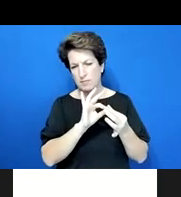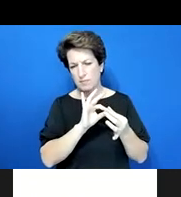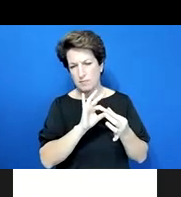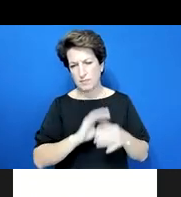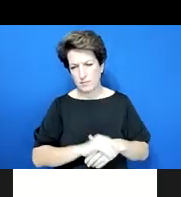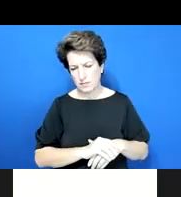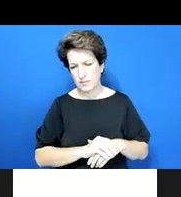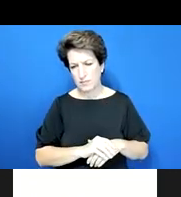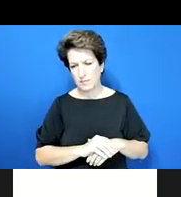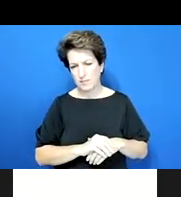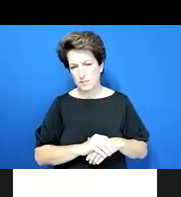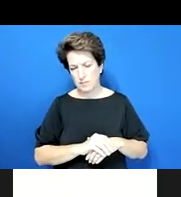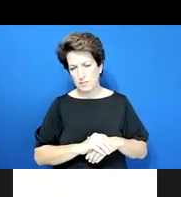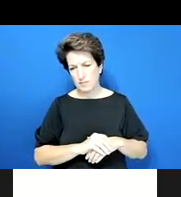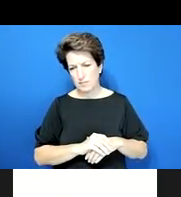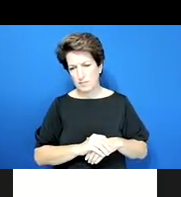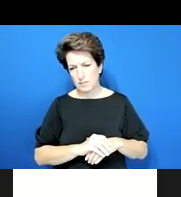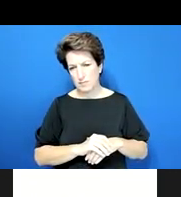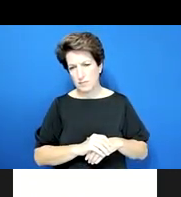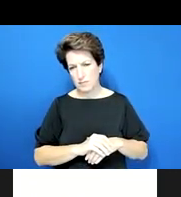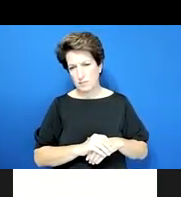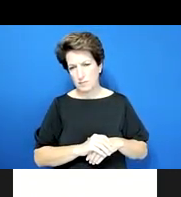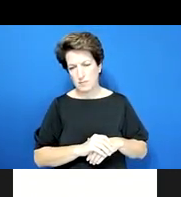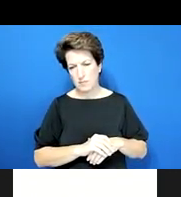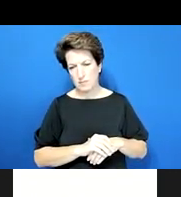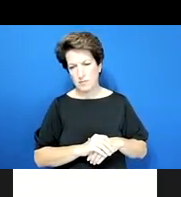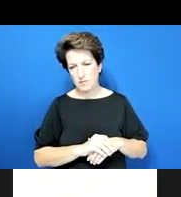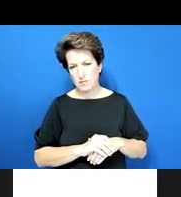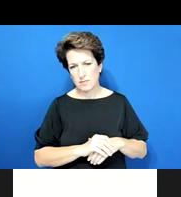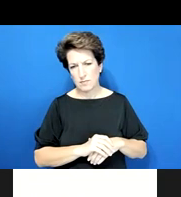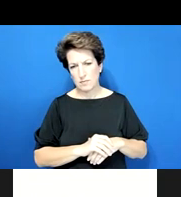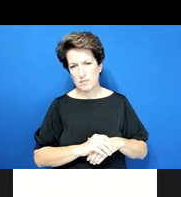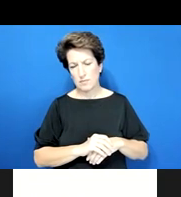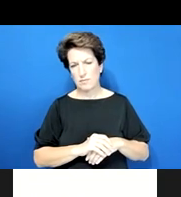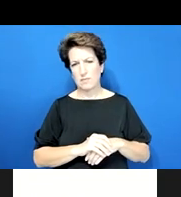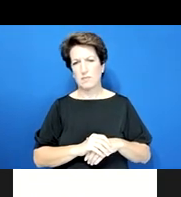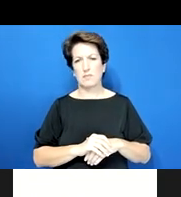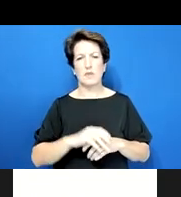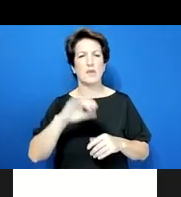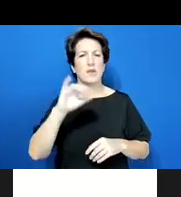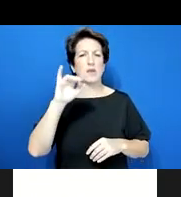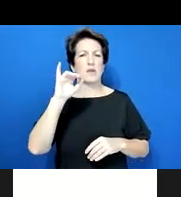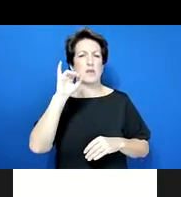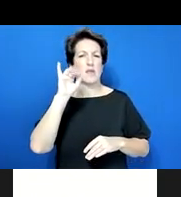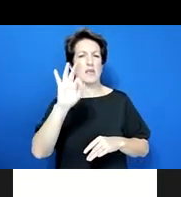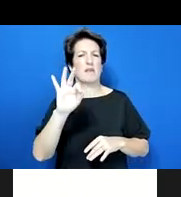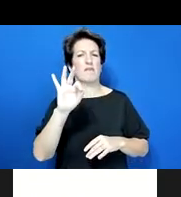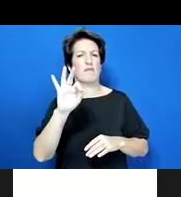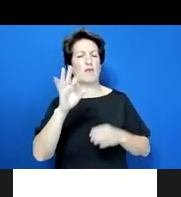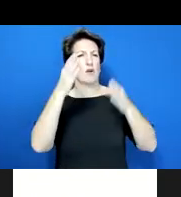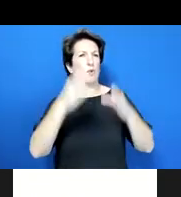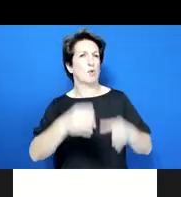our province is letting people go without the vaccination, if the person who is not taking